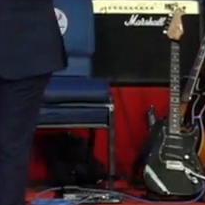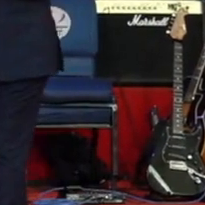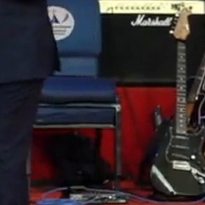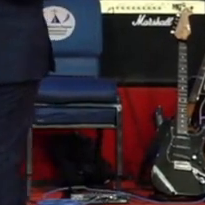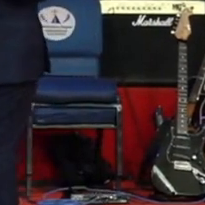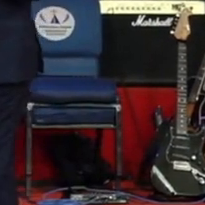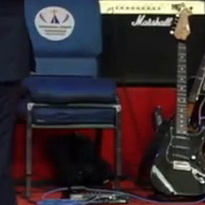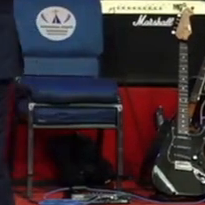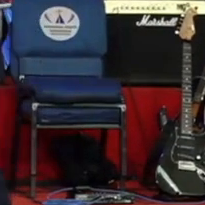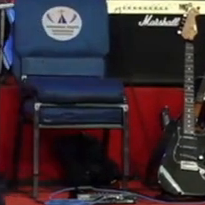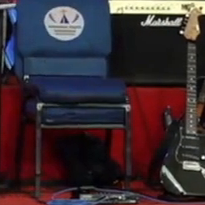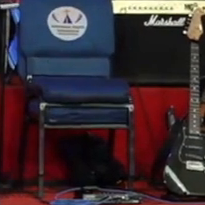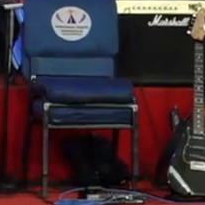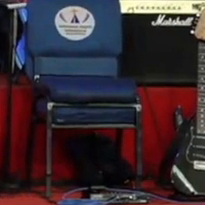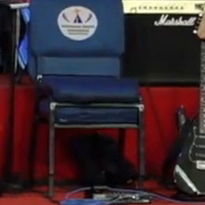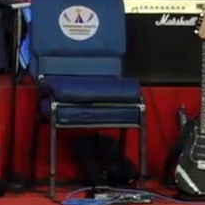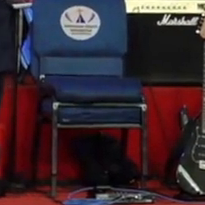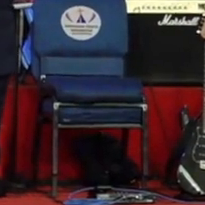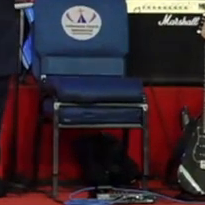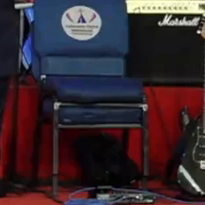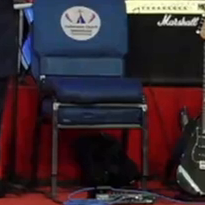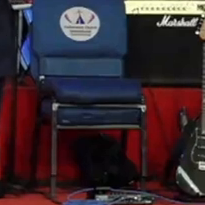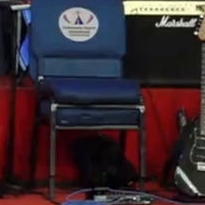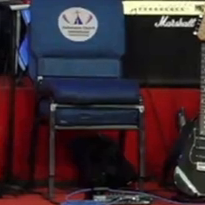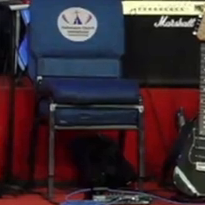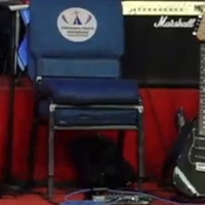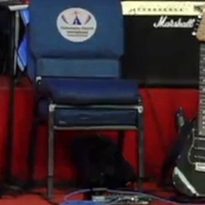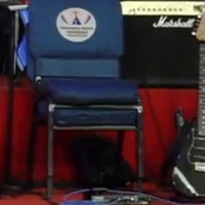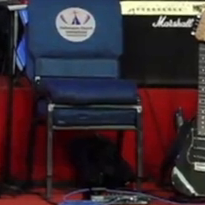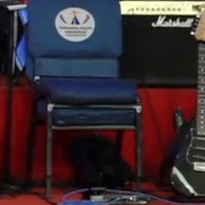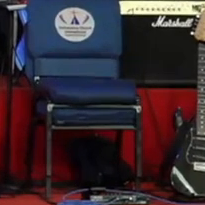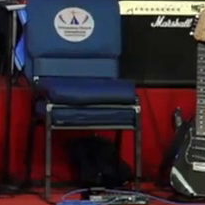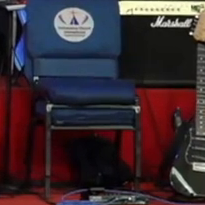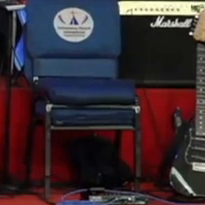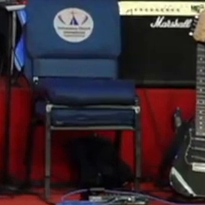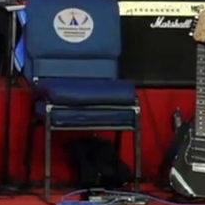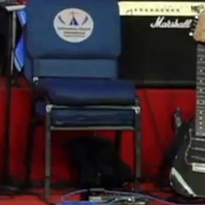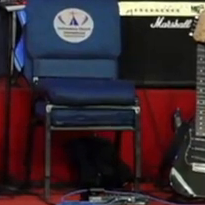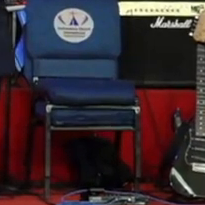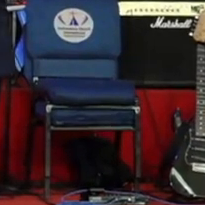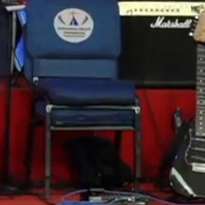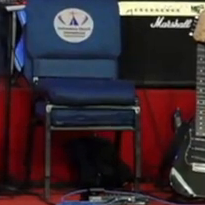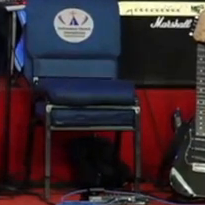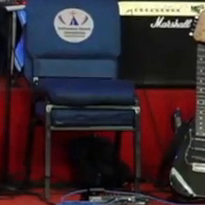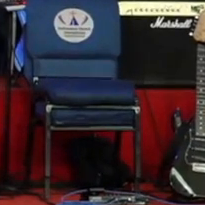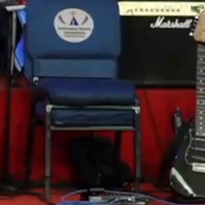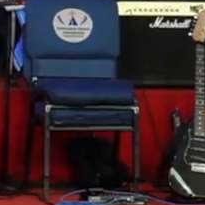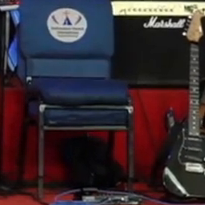seed, inasema unapopanda begu yako, it dies. Kwamba inakufa, and